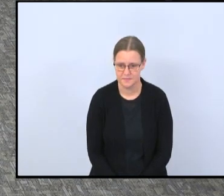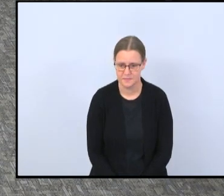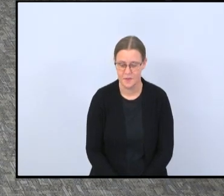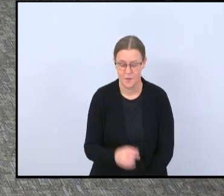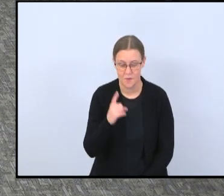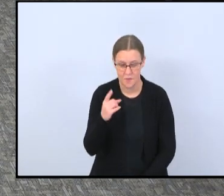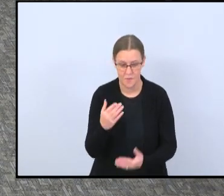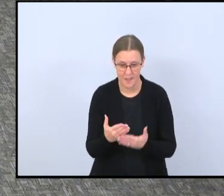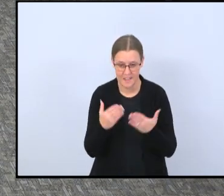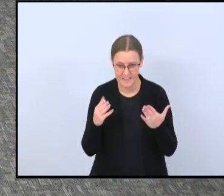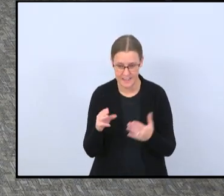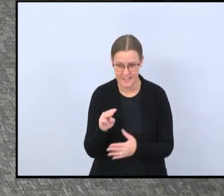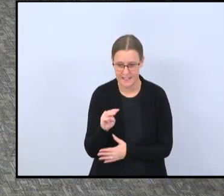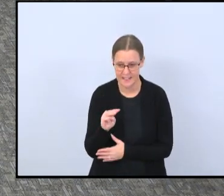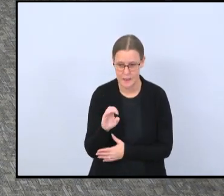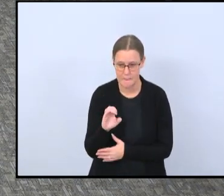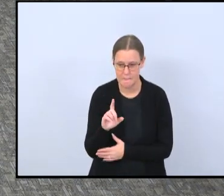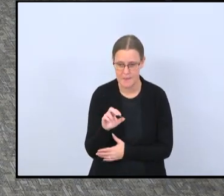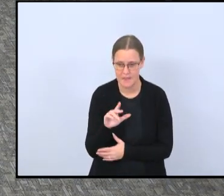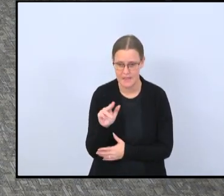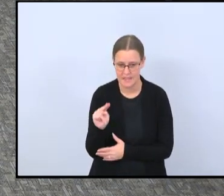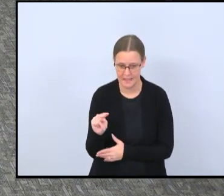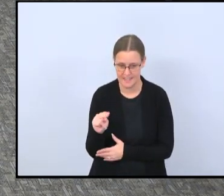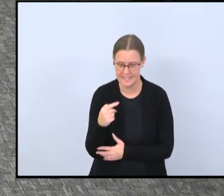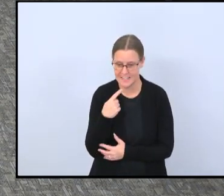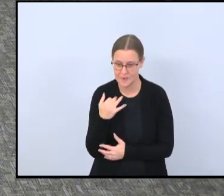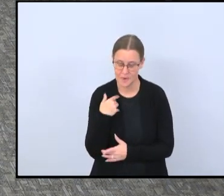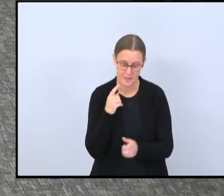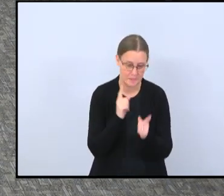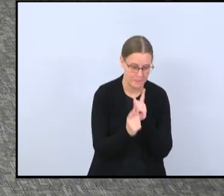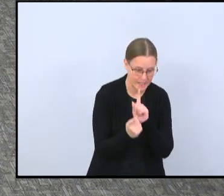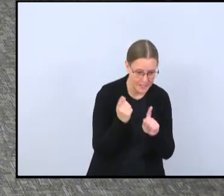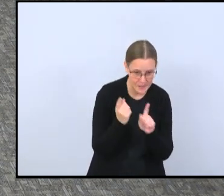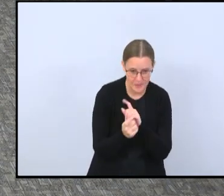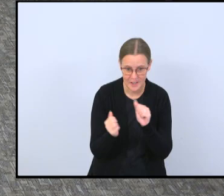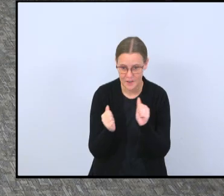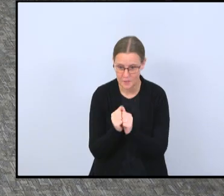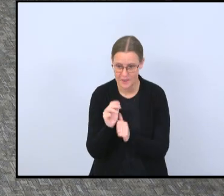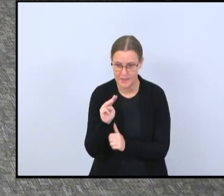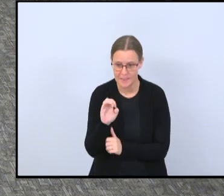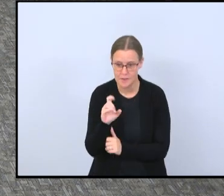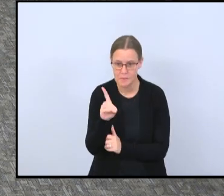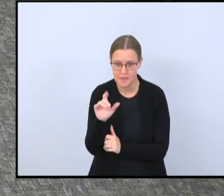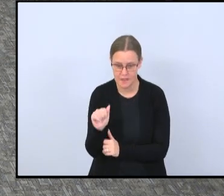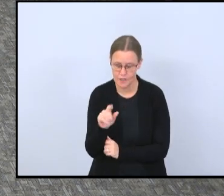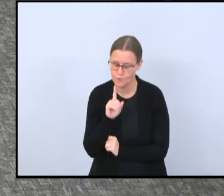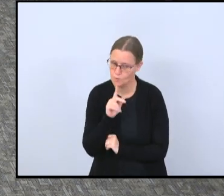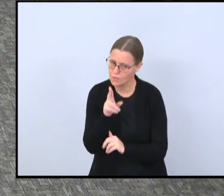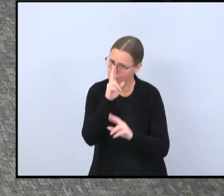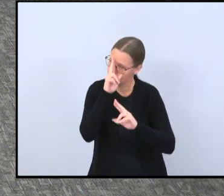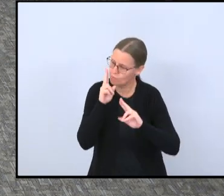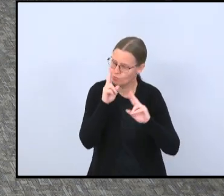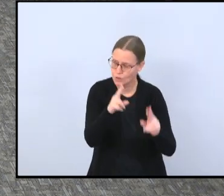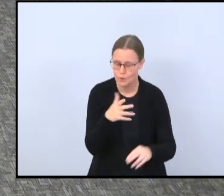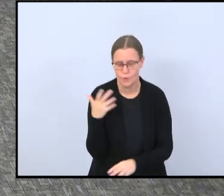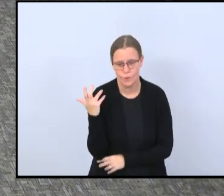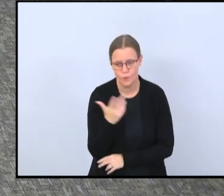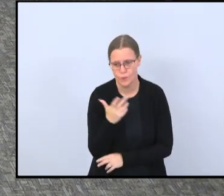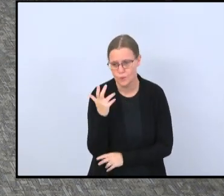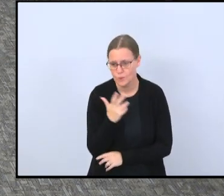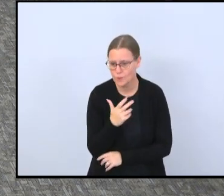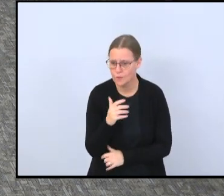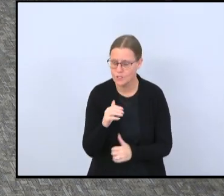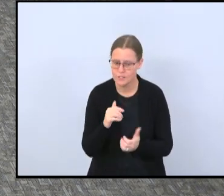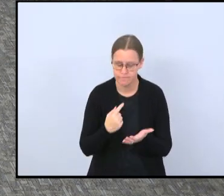One of the things that Mrs. Milliken told us, we were doing a meet and greet with the media with these students because this is such a big honor, was she talked about